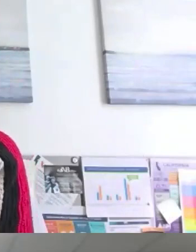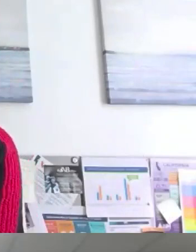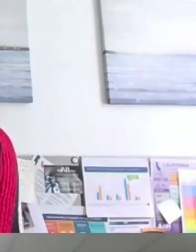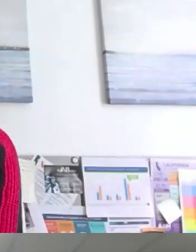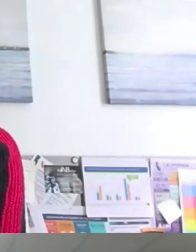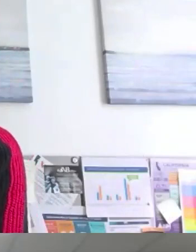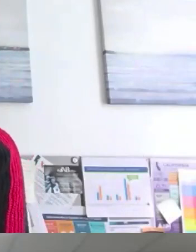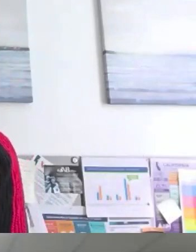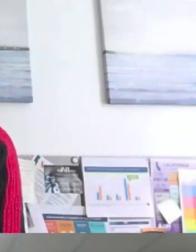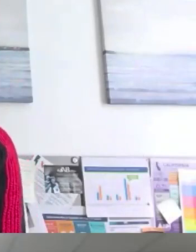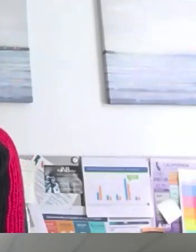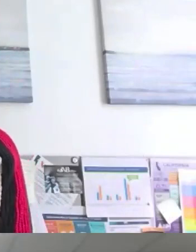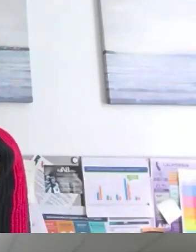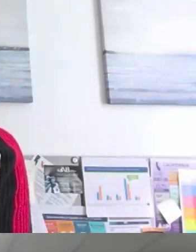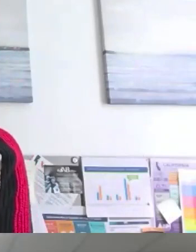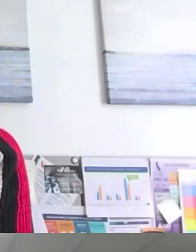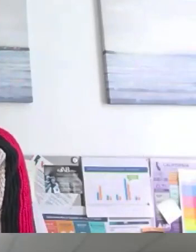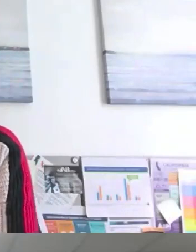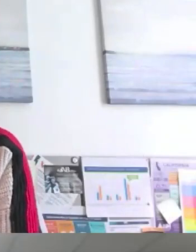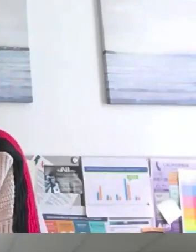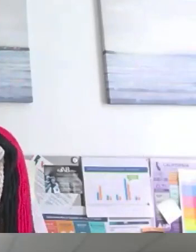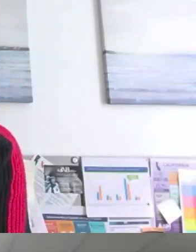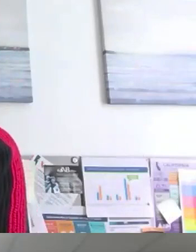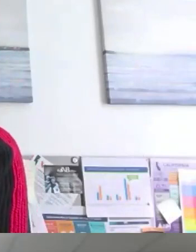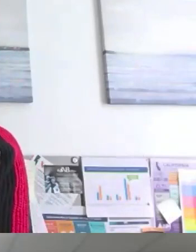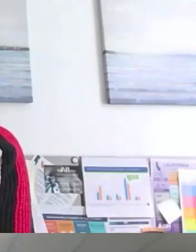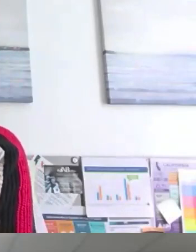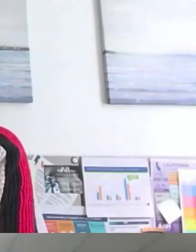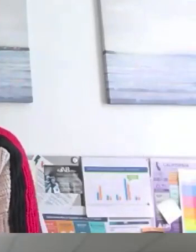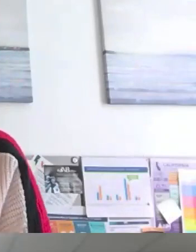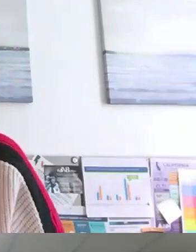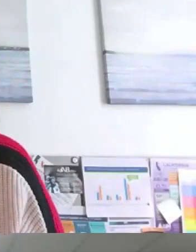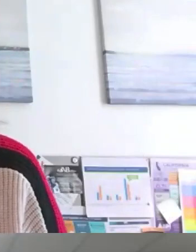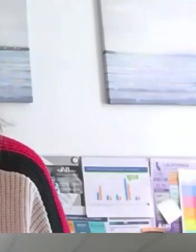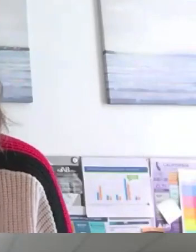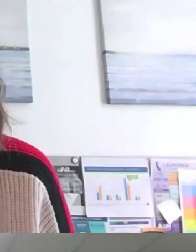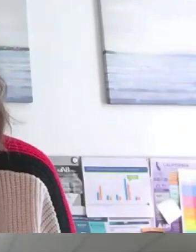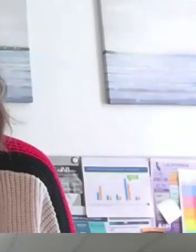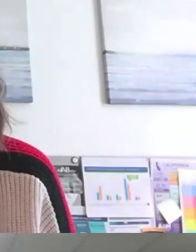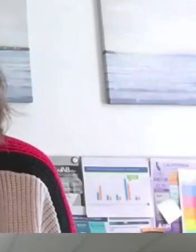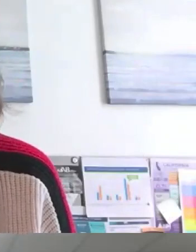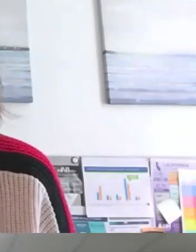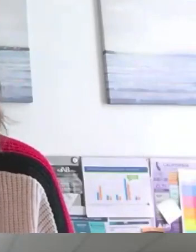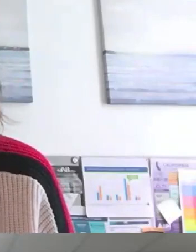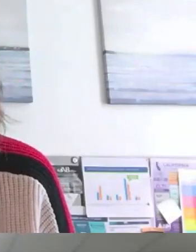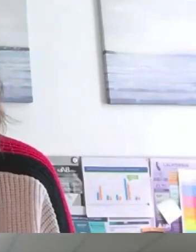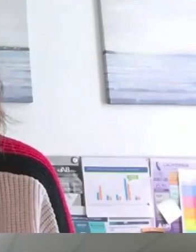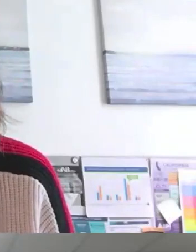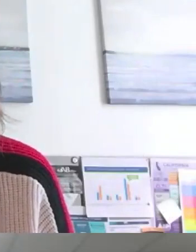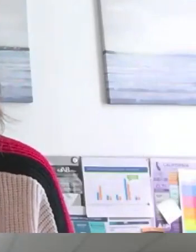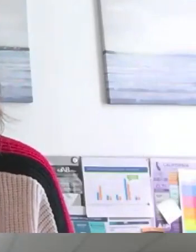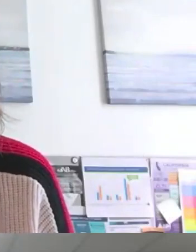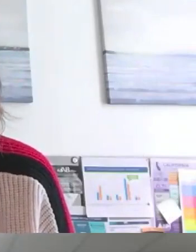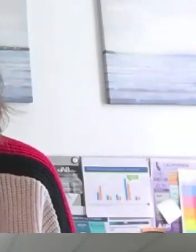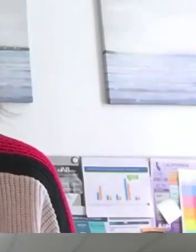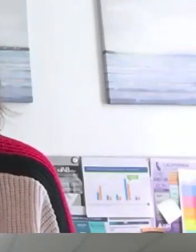And then 40 plus, 50 plus, pick your number, but the aging plan, particularly as families age and change as well.